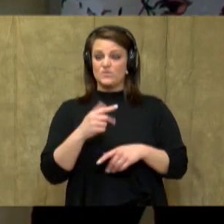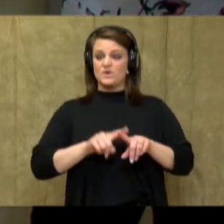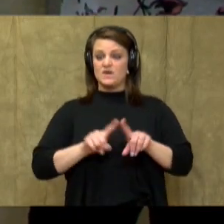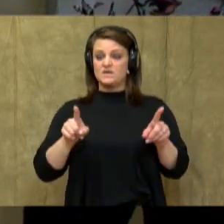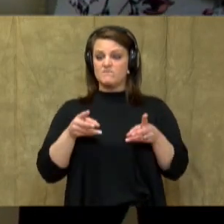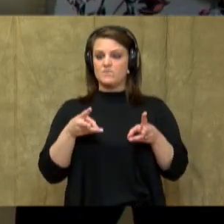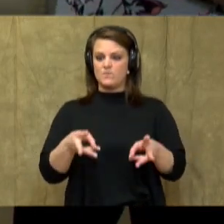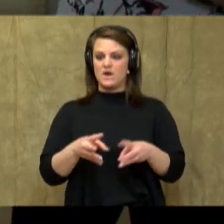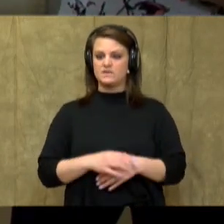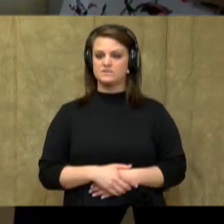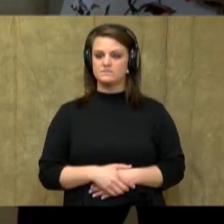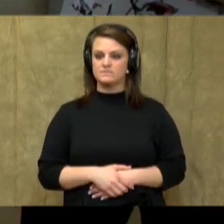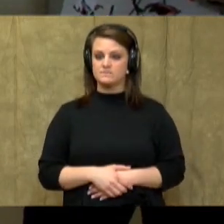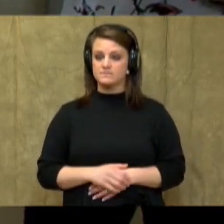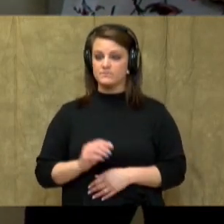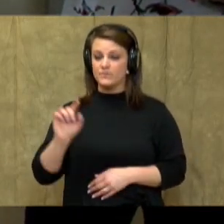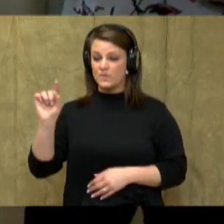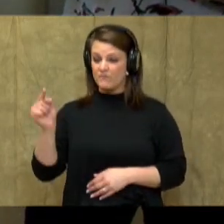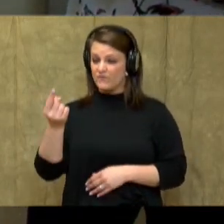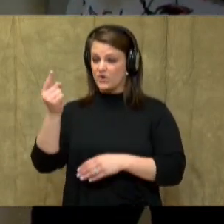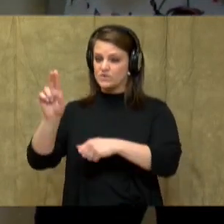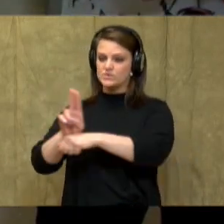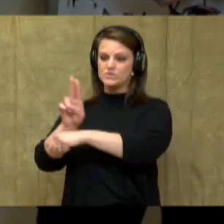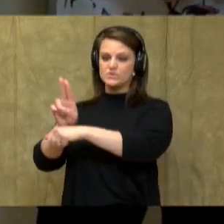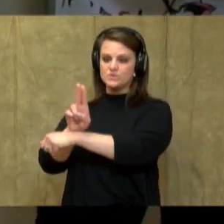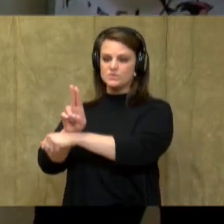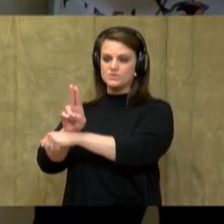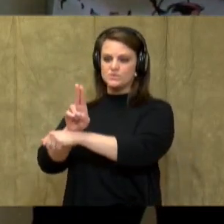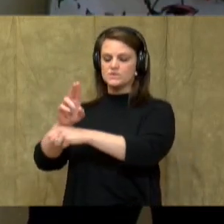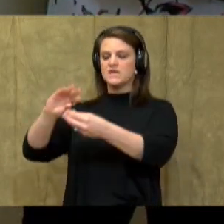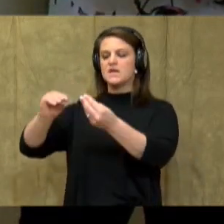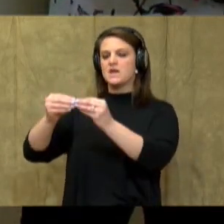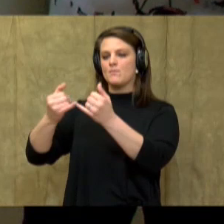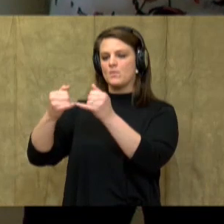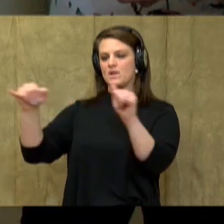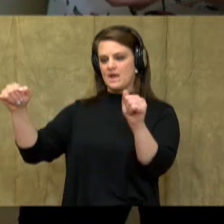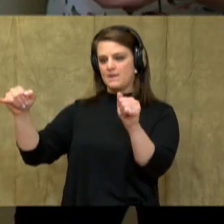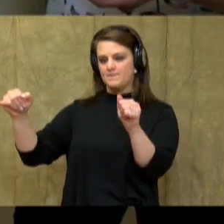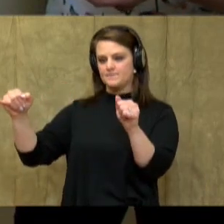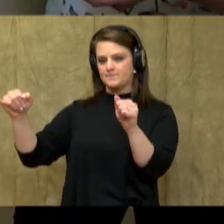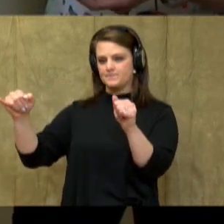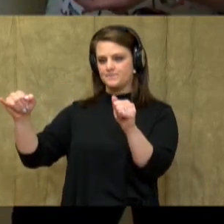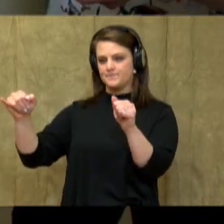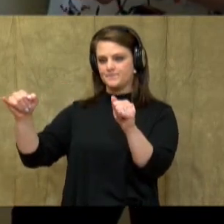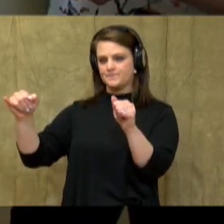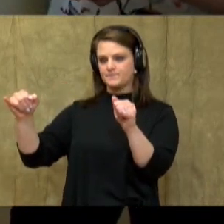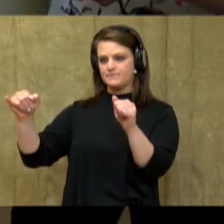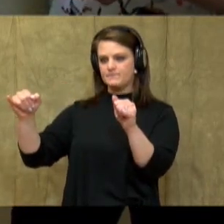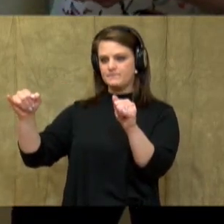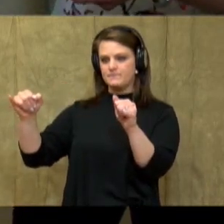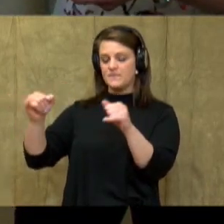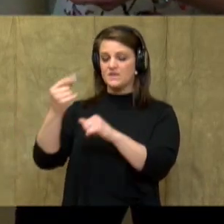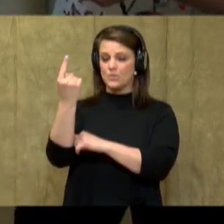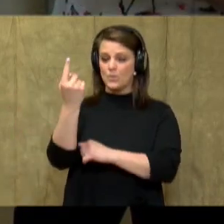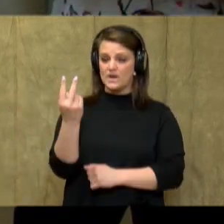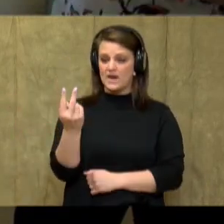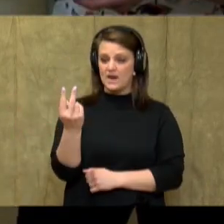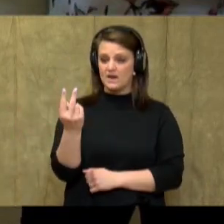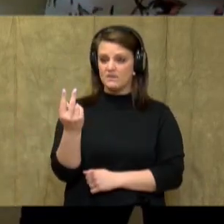do this. I'm first going to use the number line as an example.